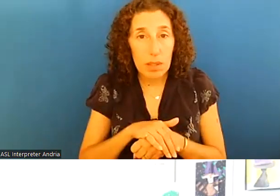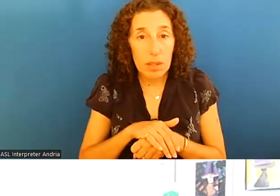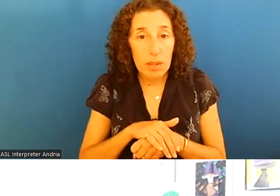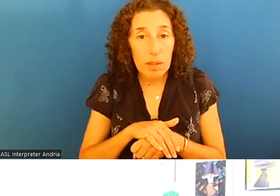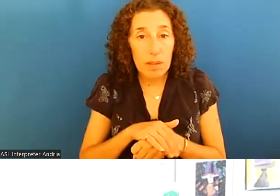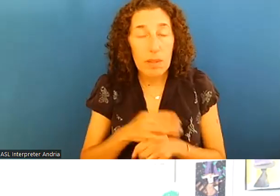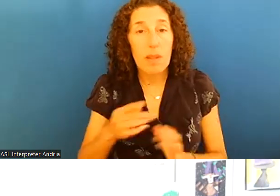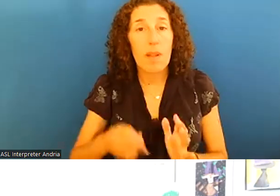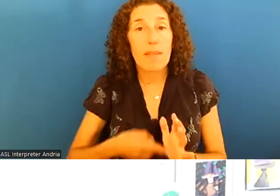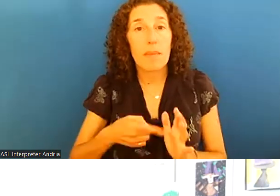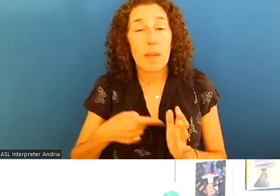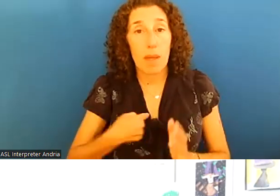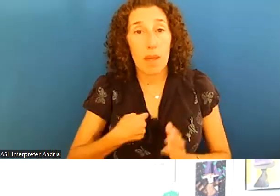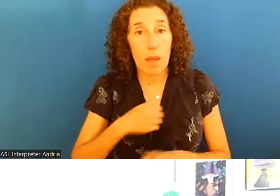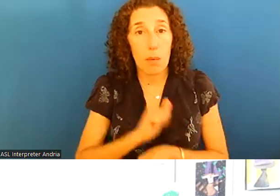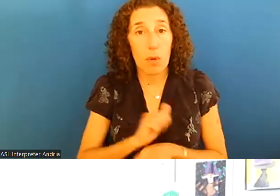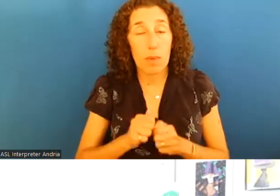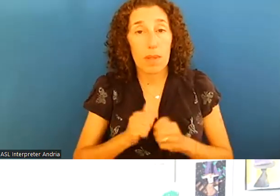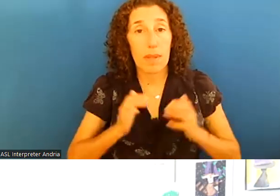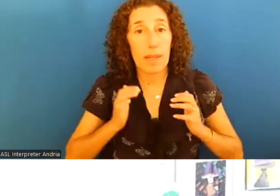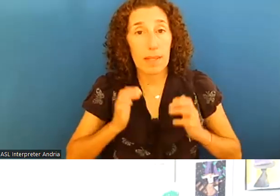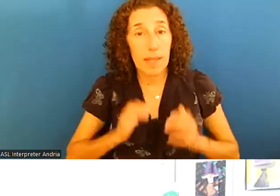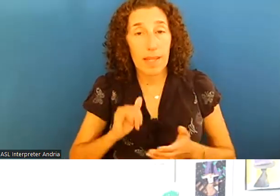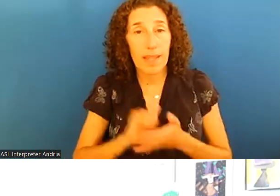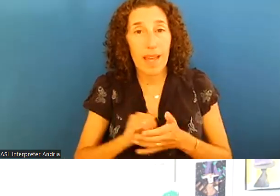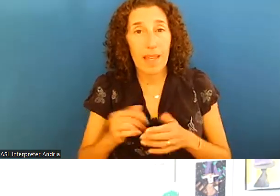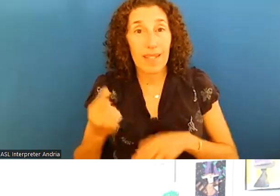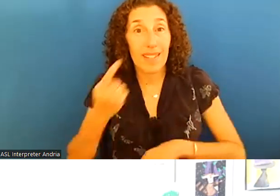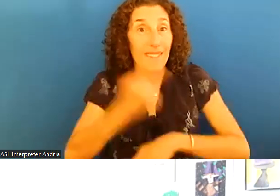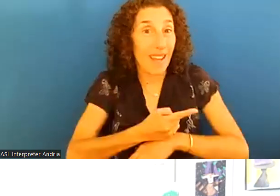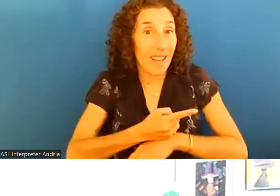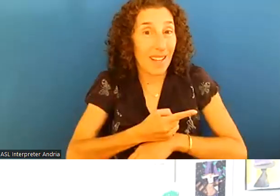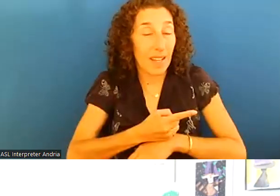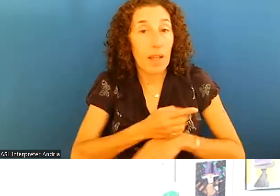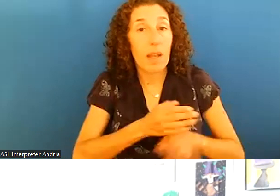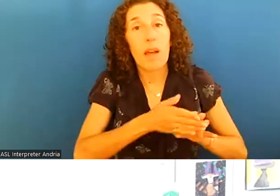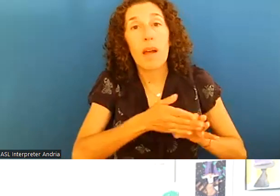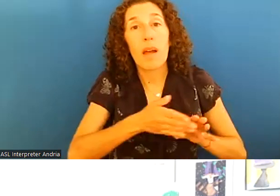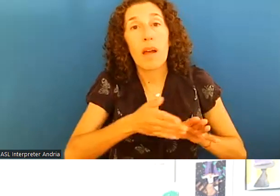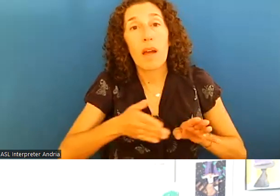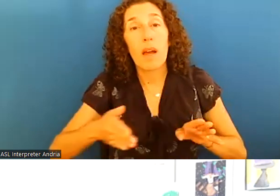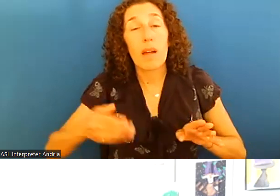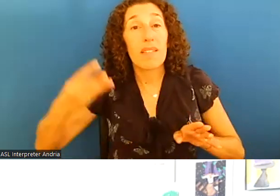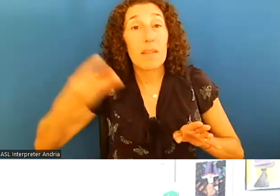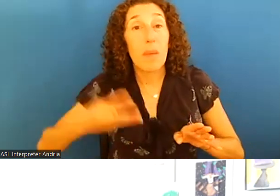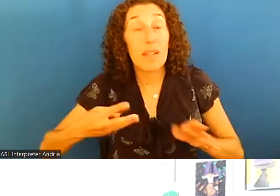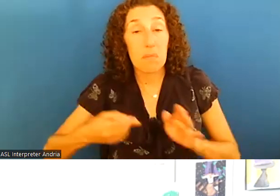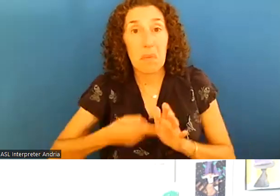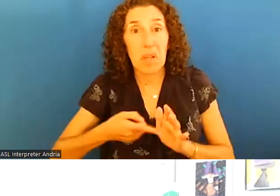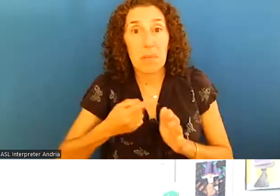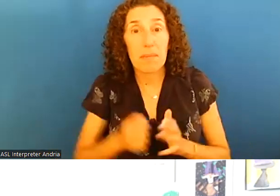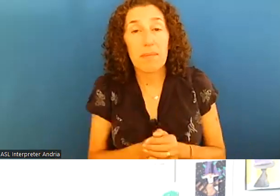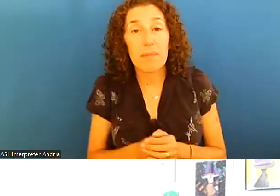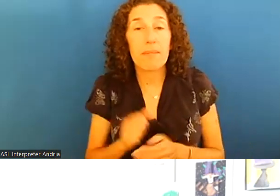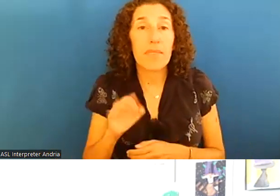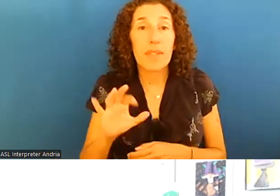with the client from that very day until about 6 months later. So even if the case extends or the